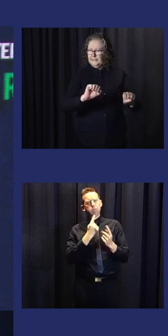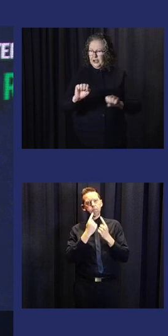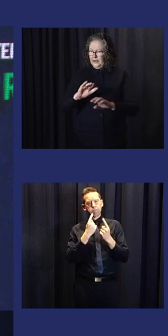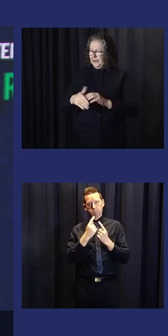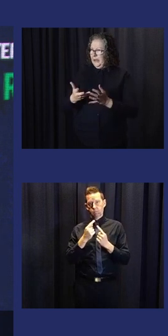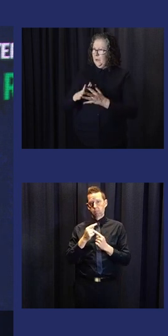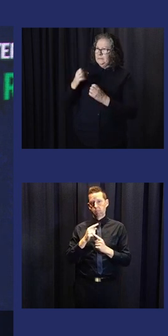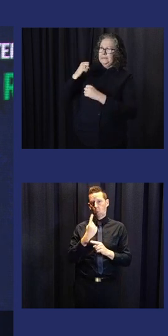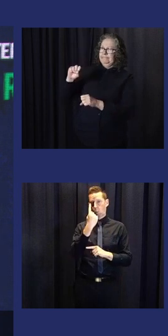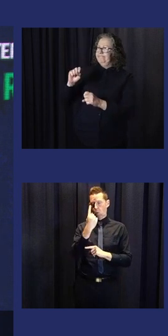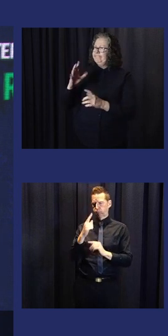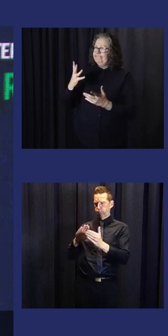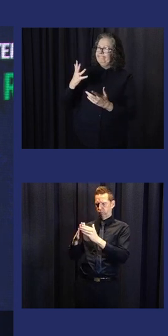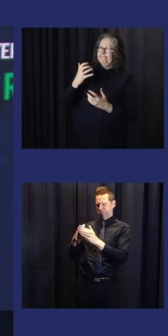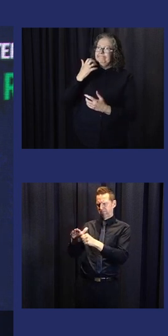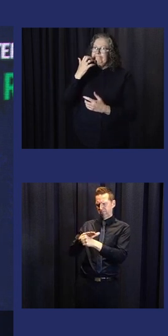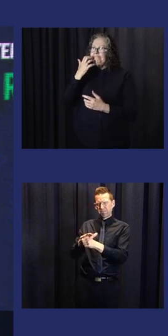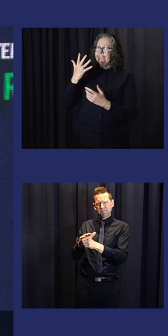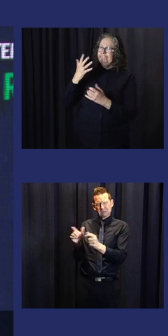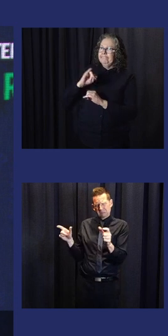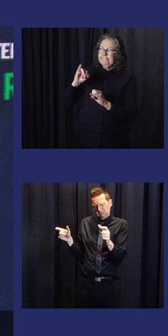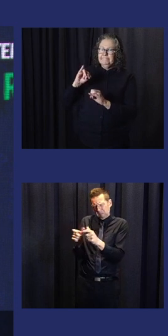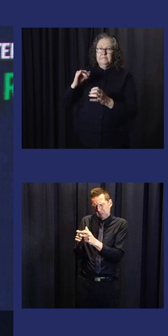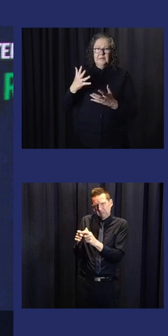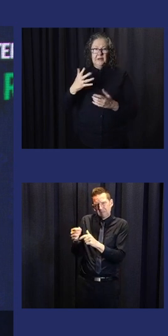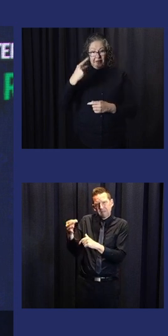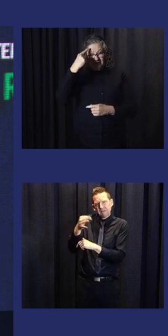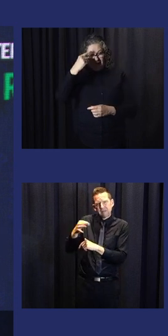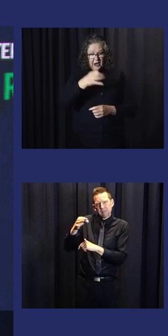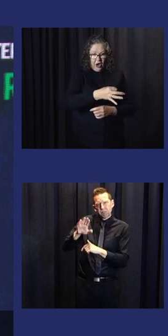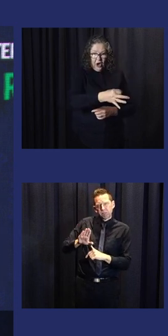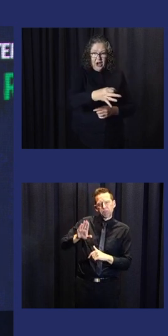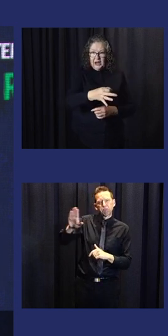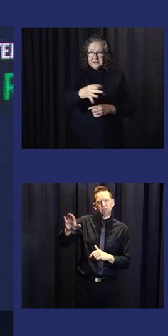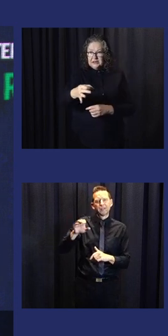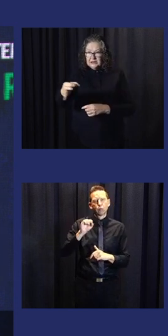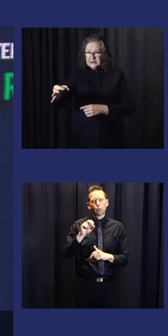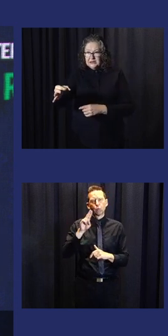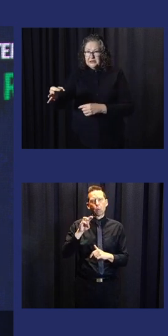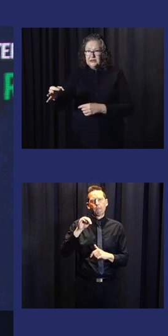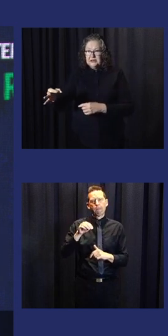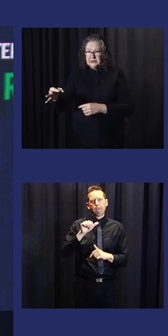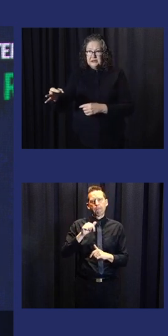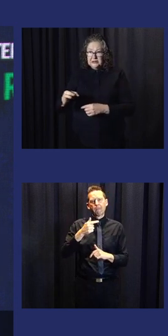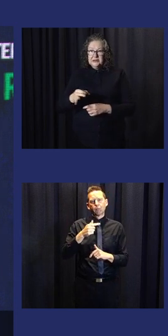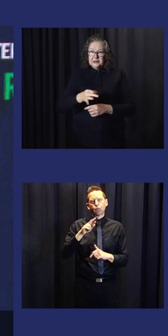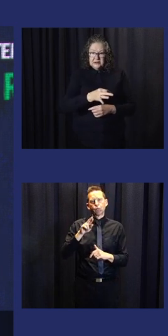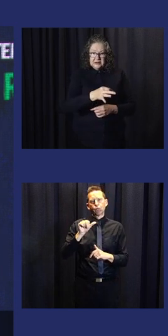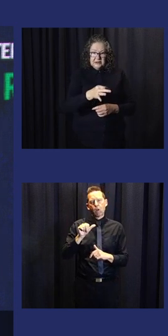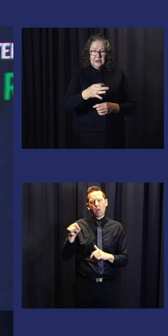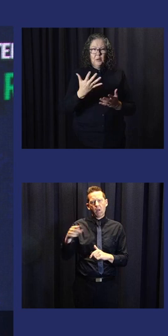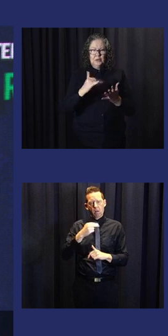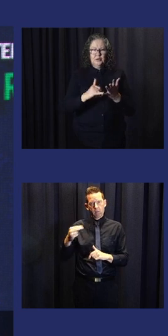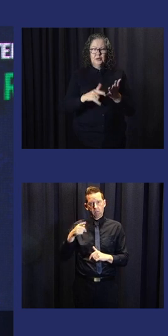Simeulue people who live in a remote small island in Hindia Sea, Sumatra. When